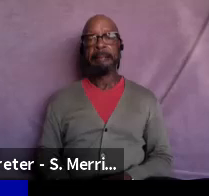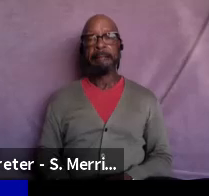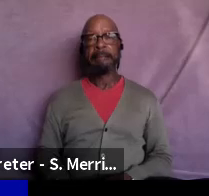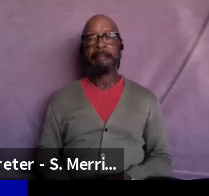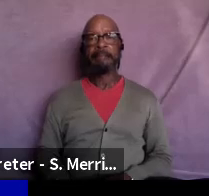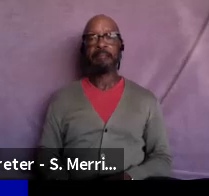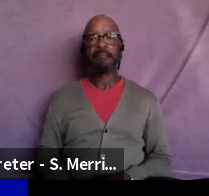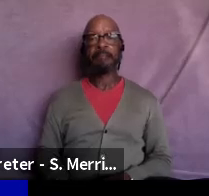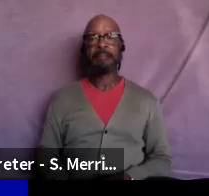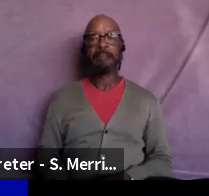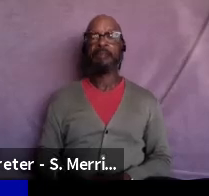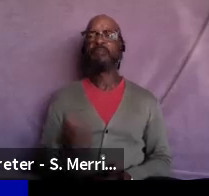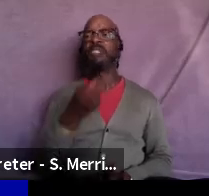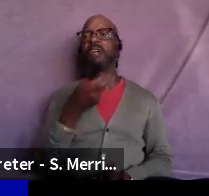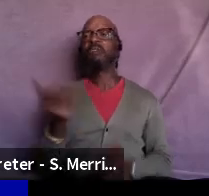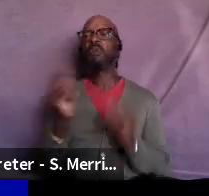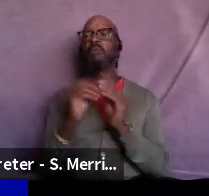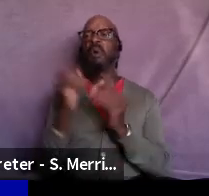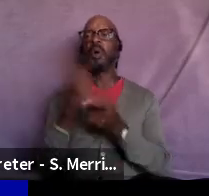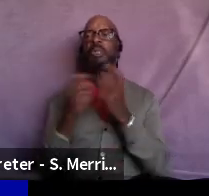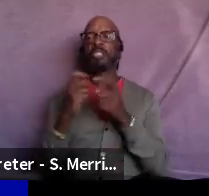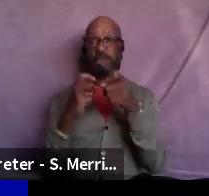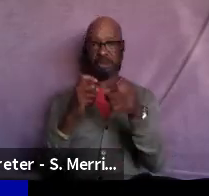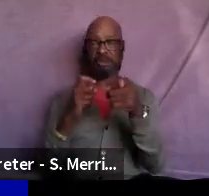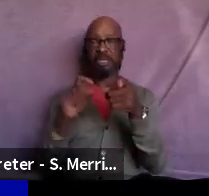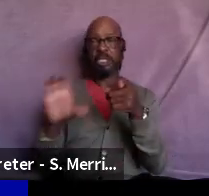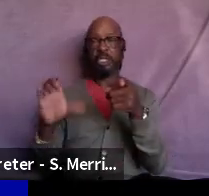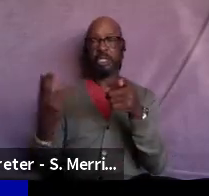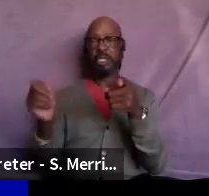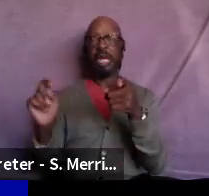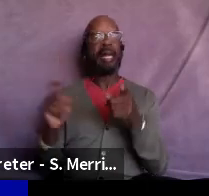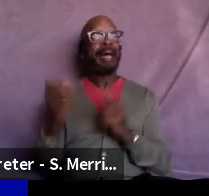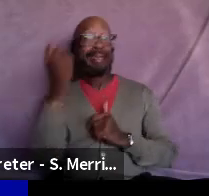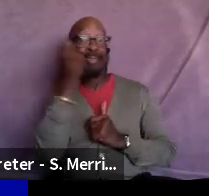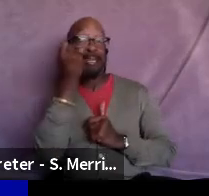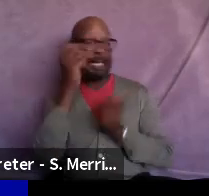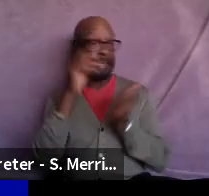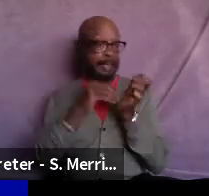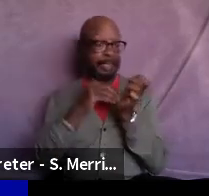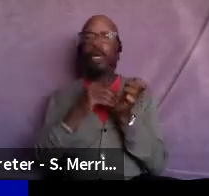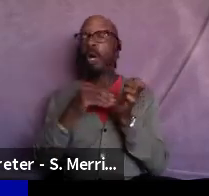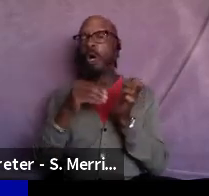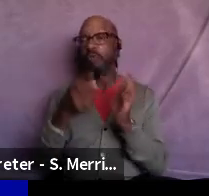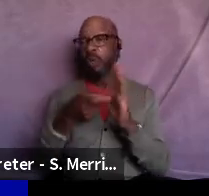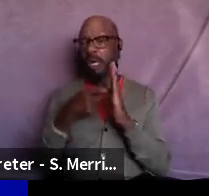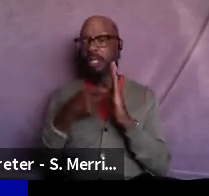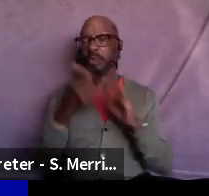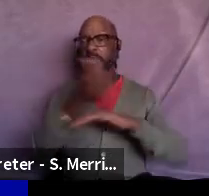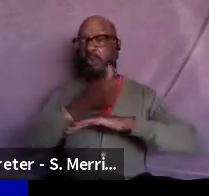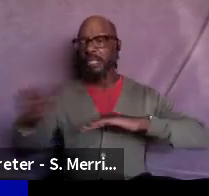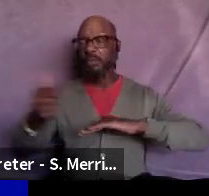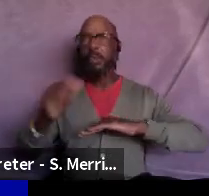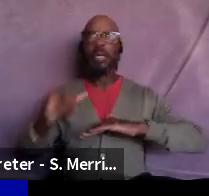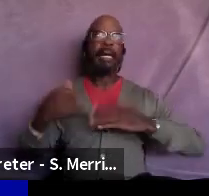Okay, a few more questions here. Are doctor and dentist offices required to transfer mobility impaired patients like